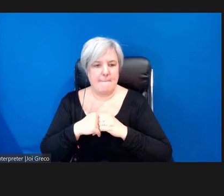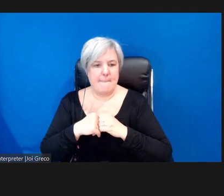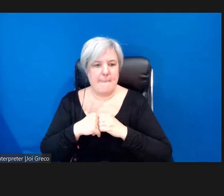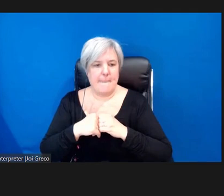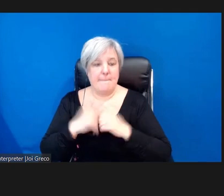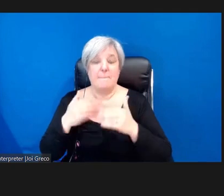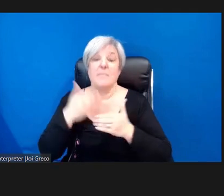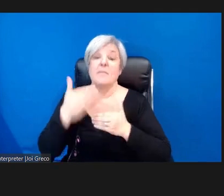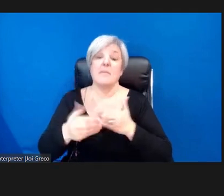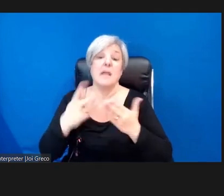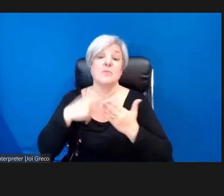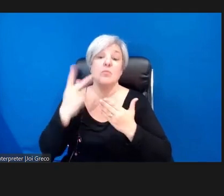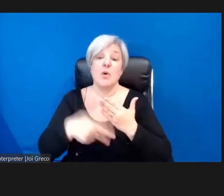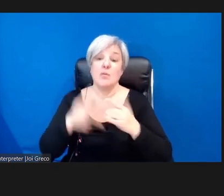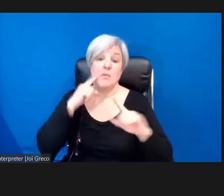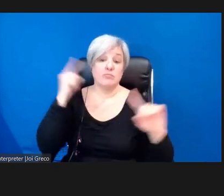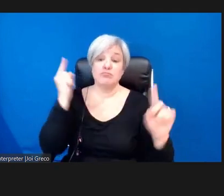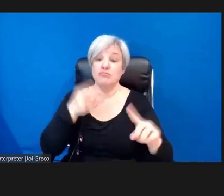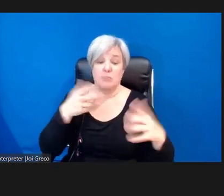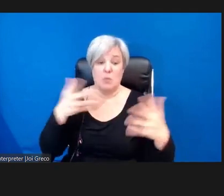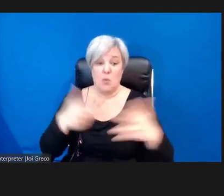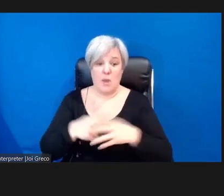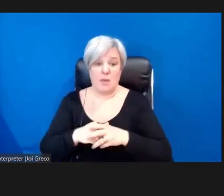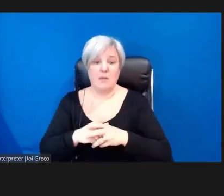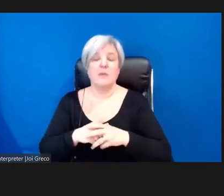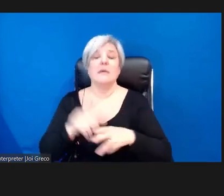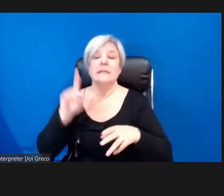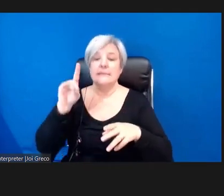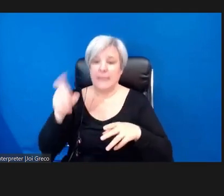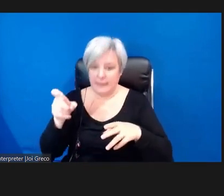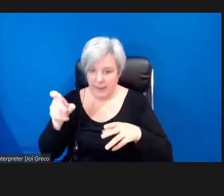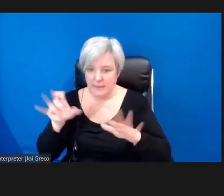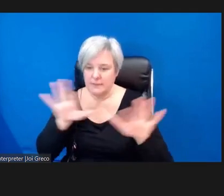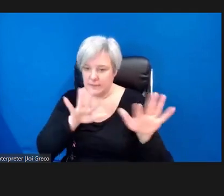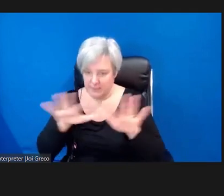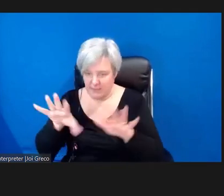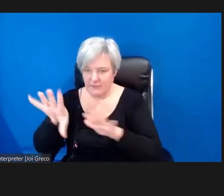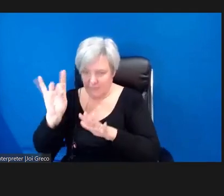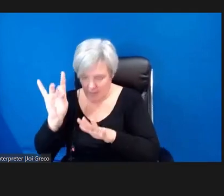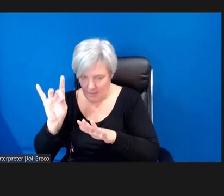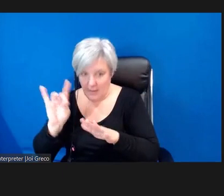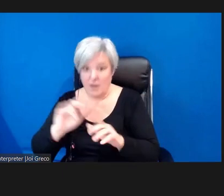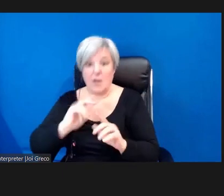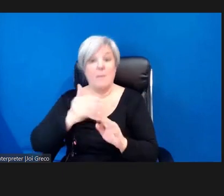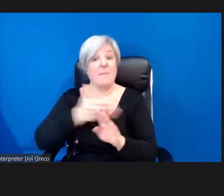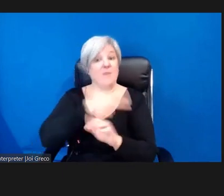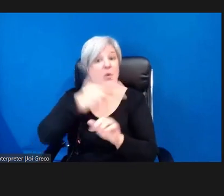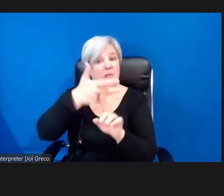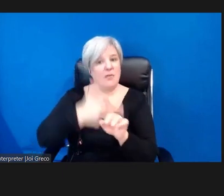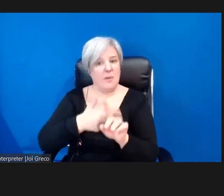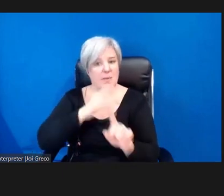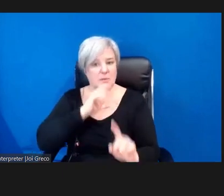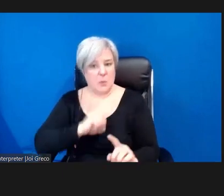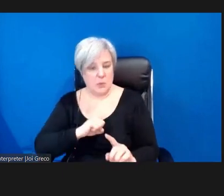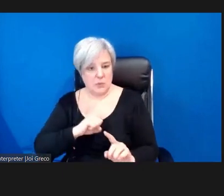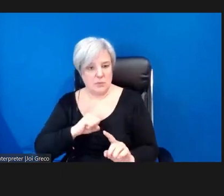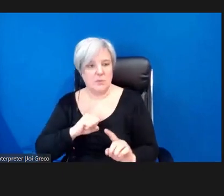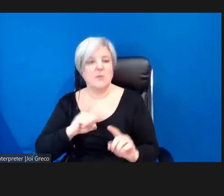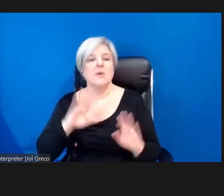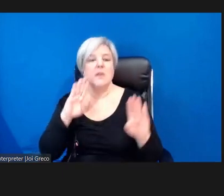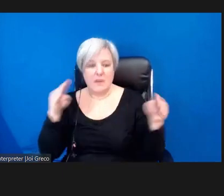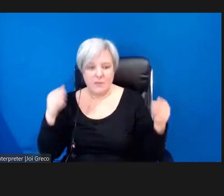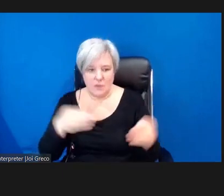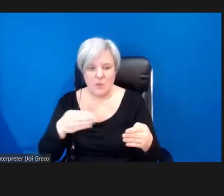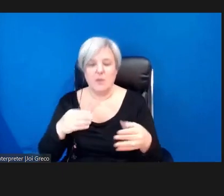The next program objective of completing diagnostic evaluations no later than 3 months of age is addressed through parent